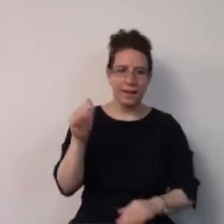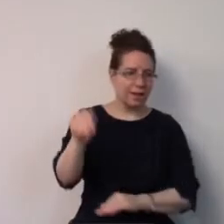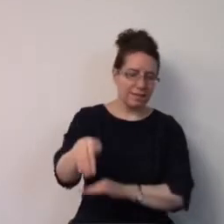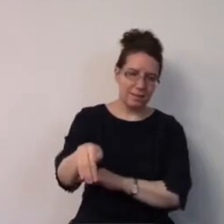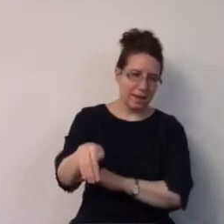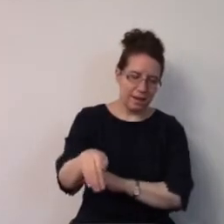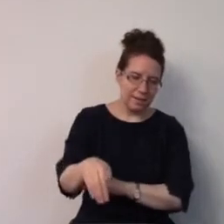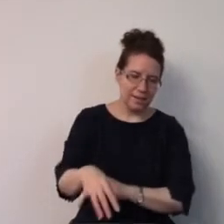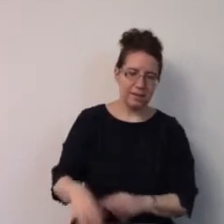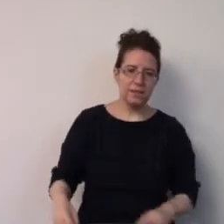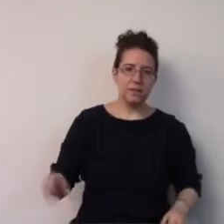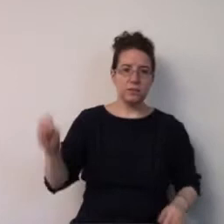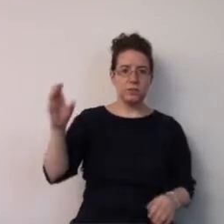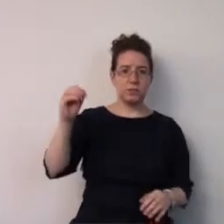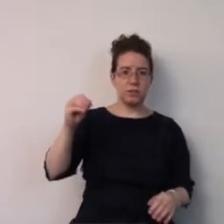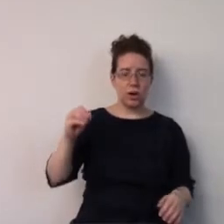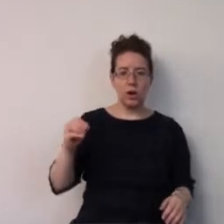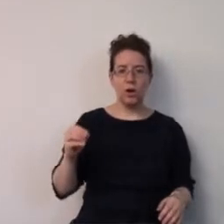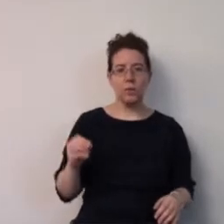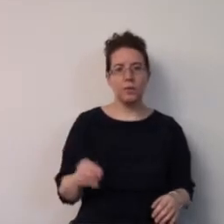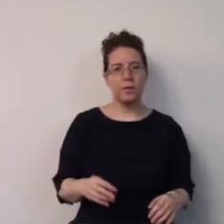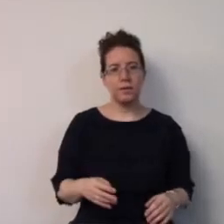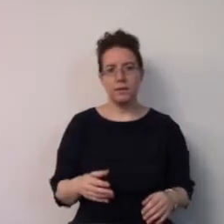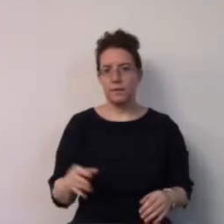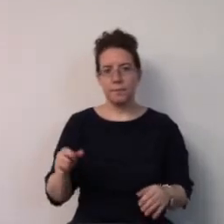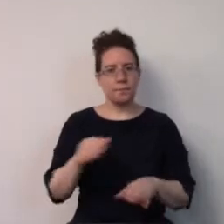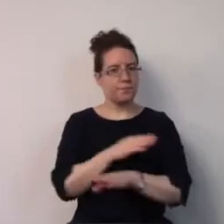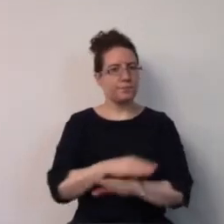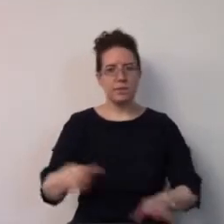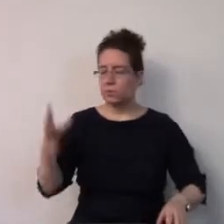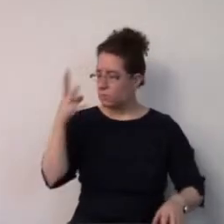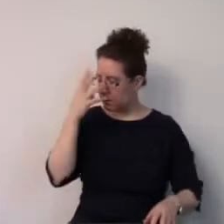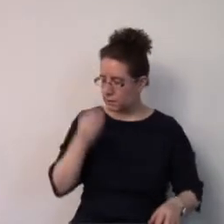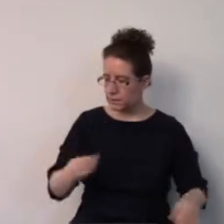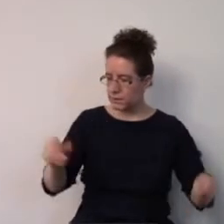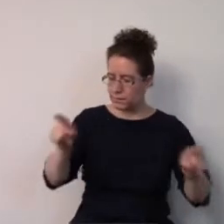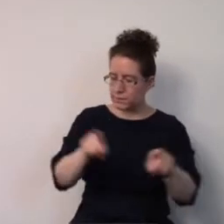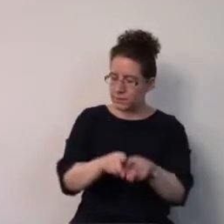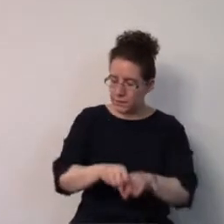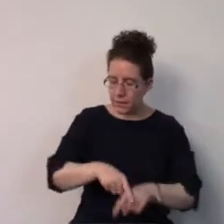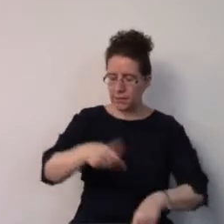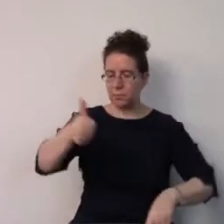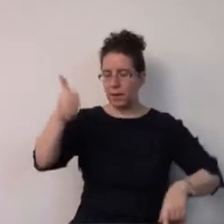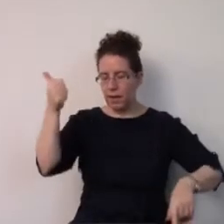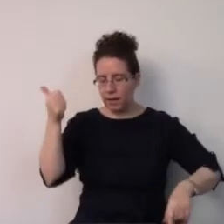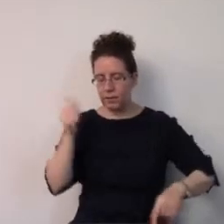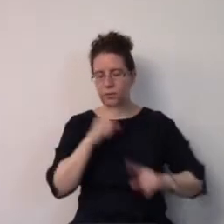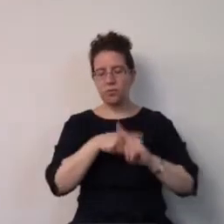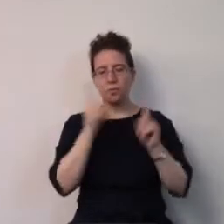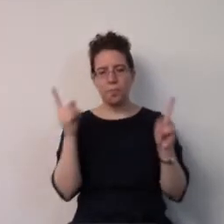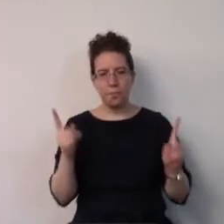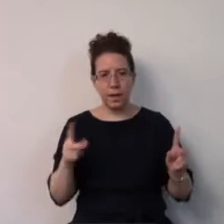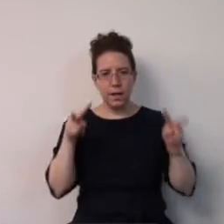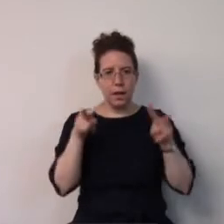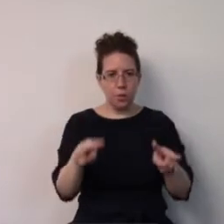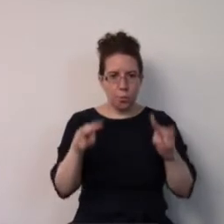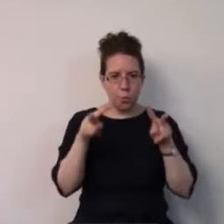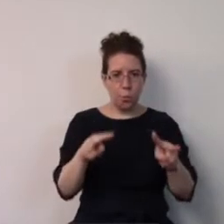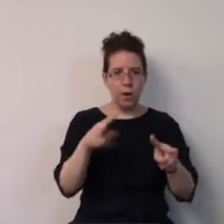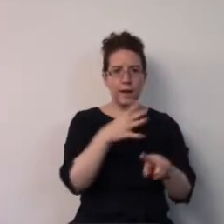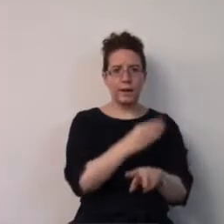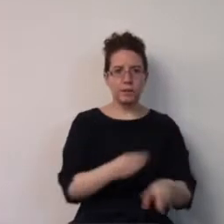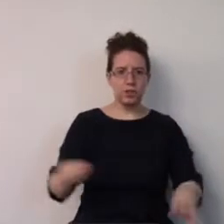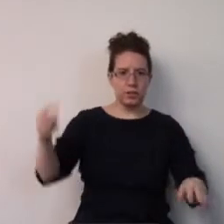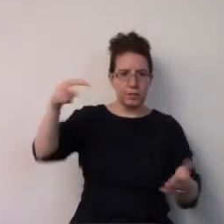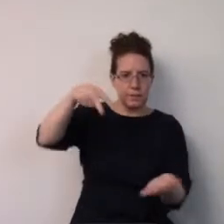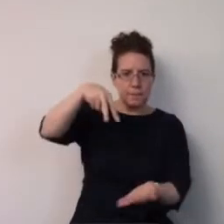but let us watch and be sober. Let us stand on this. Stand guard and watch what we